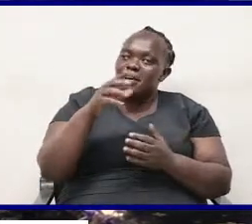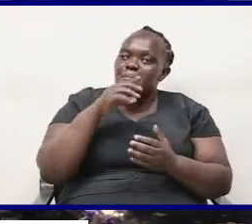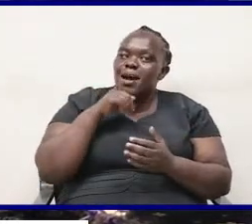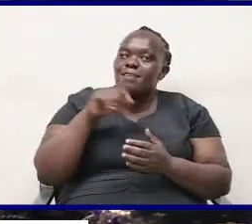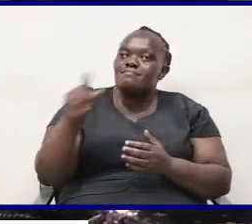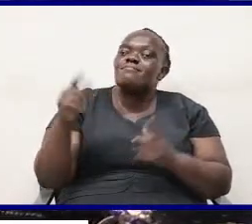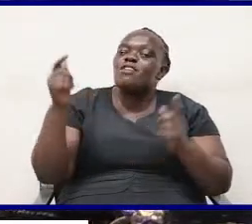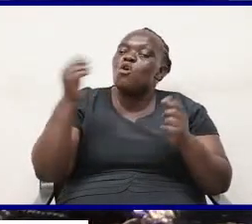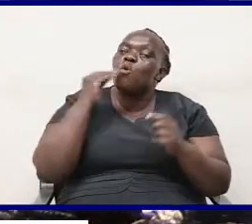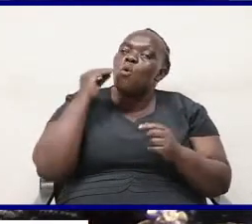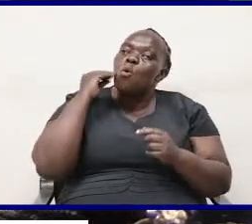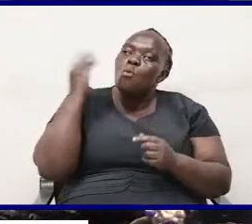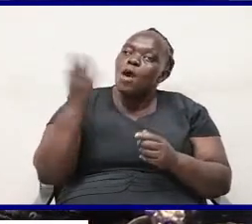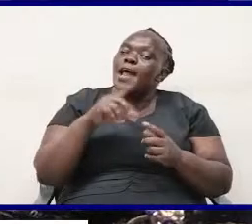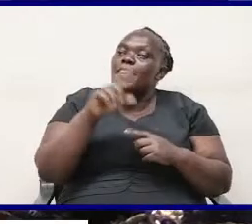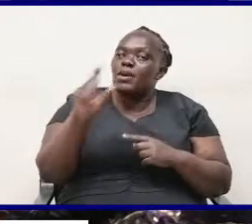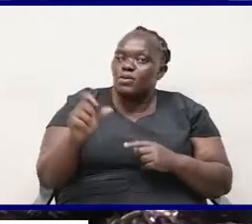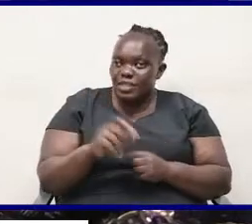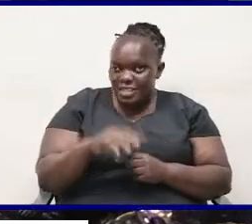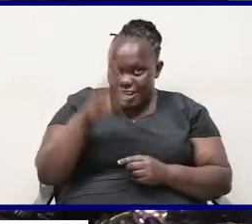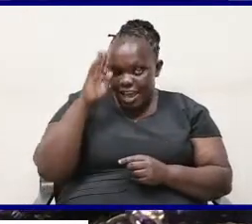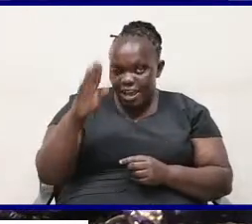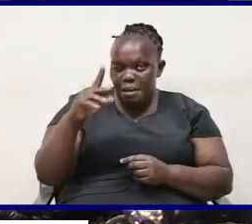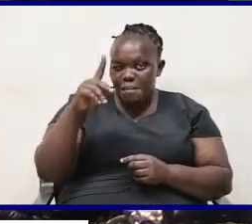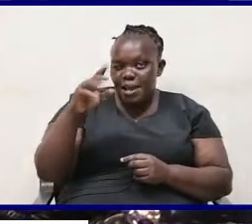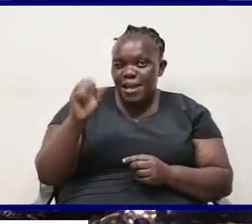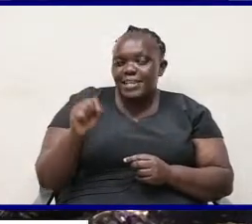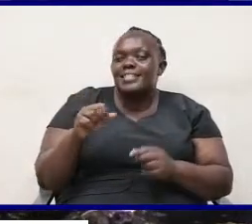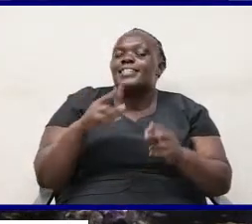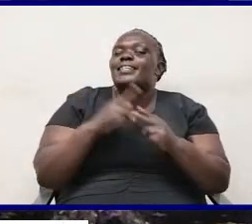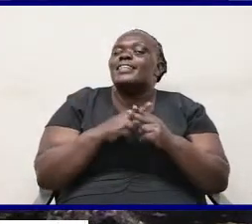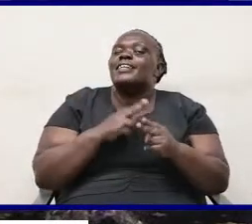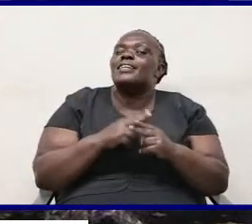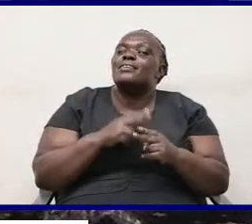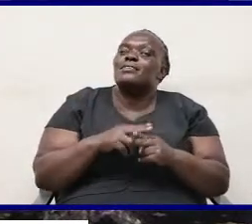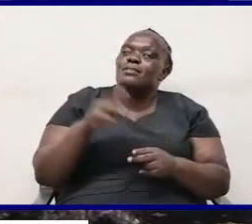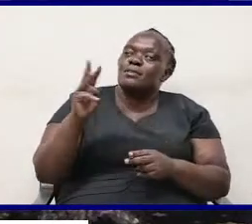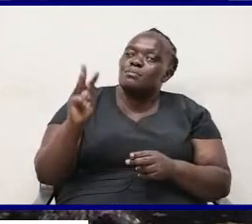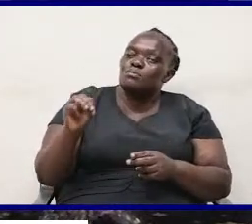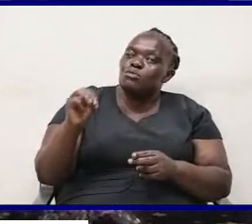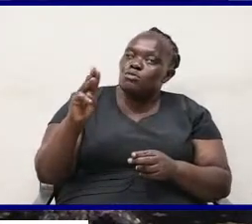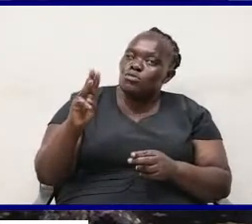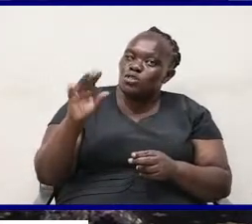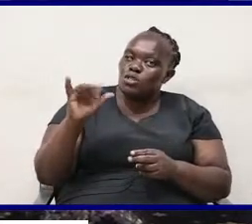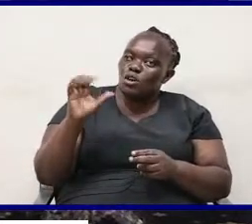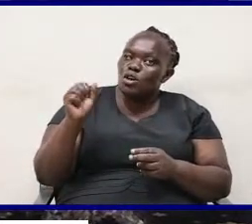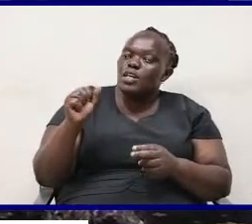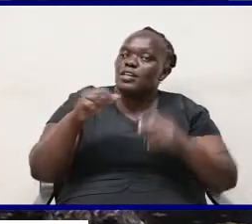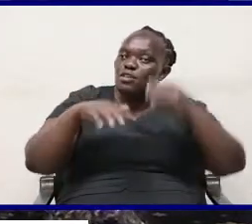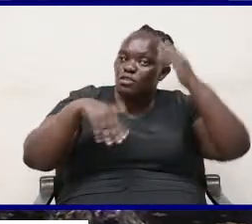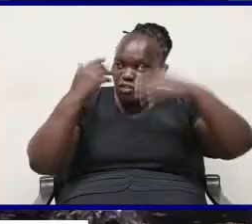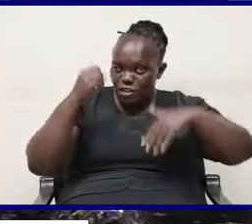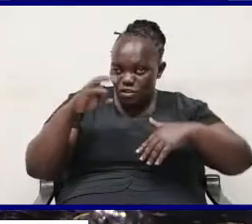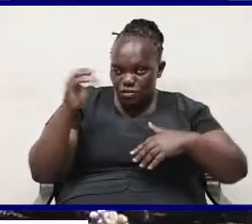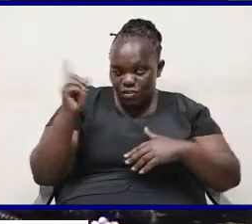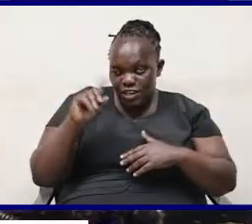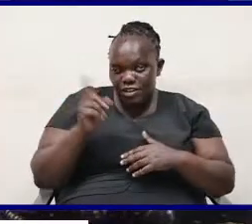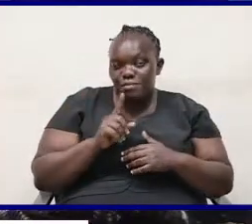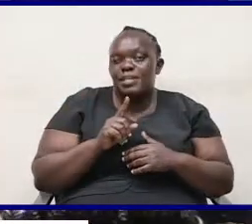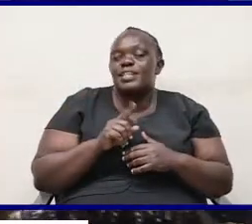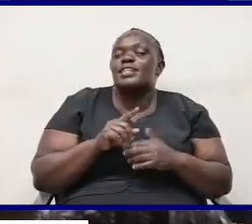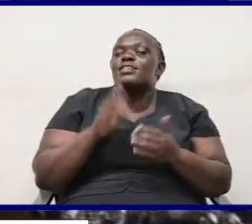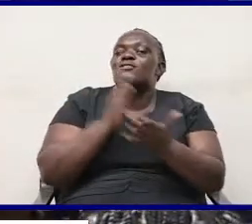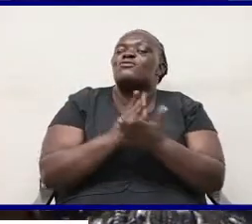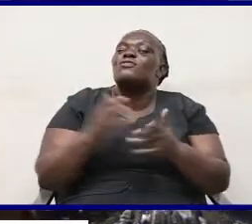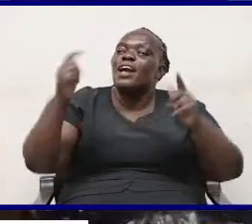your name and where you come from and the question. Hello, Madam PS. My name is Momo Musyoki from the University of Nairobi. Okay, University of